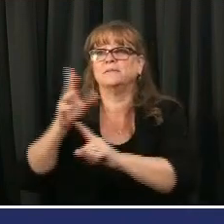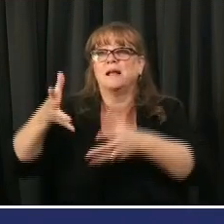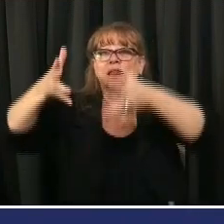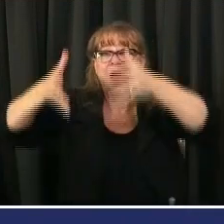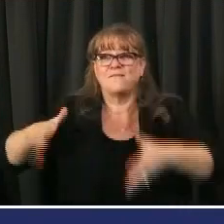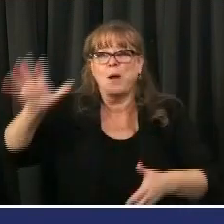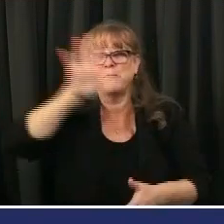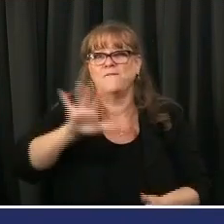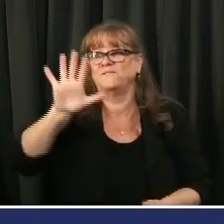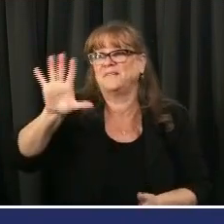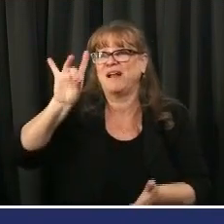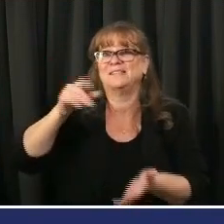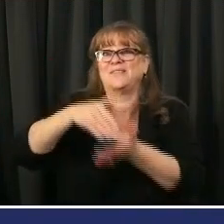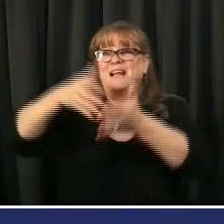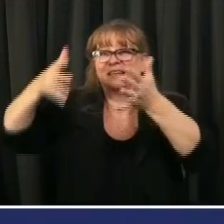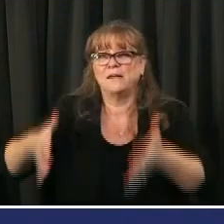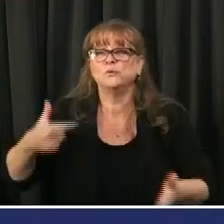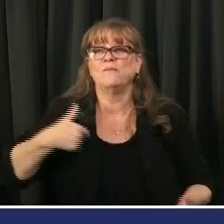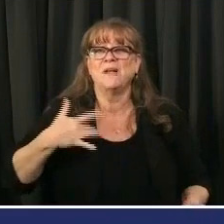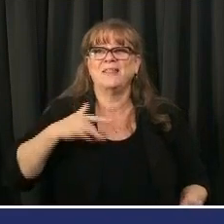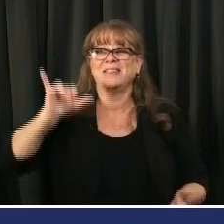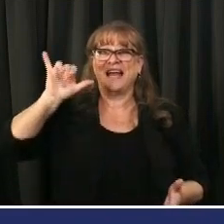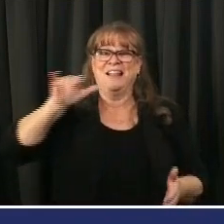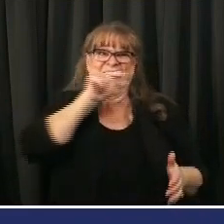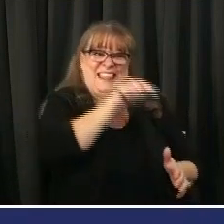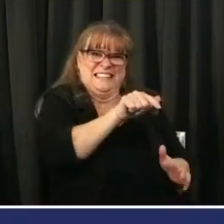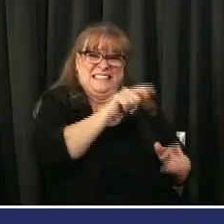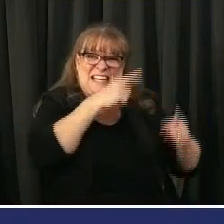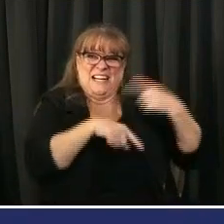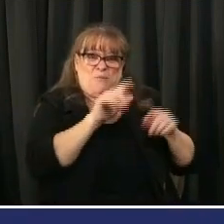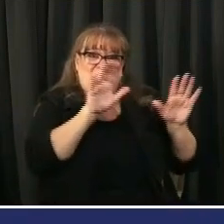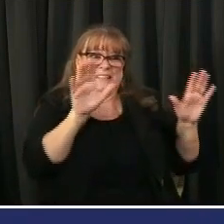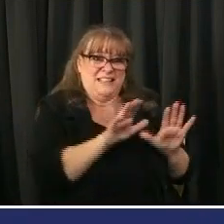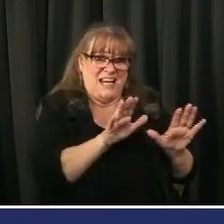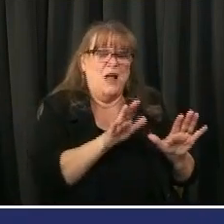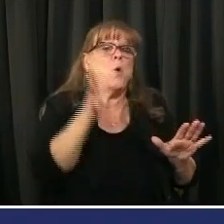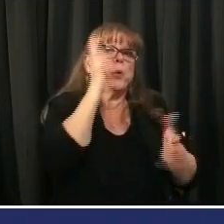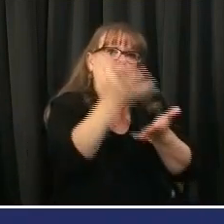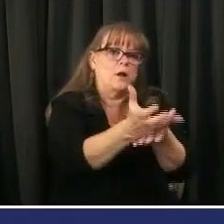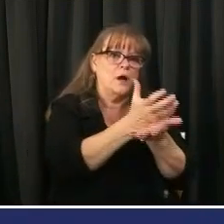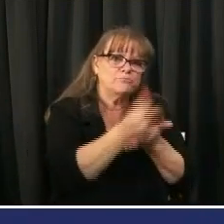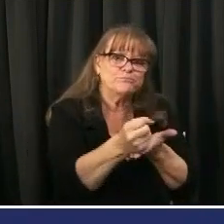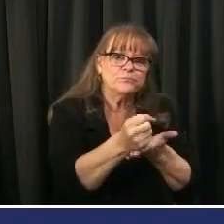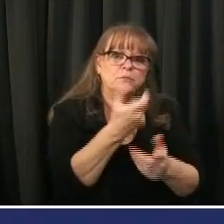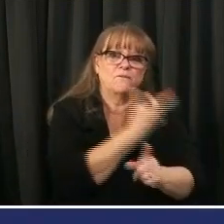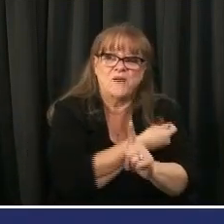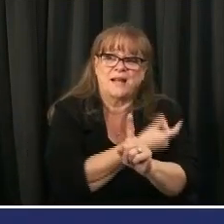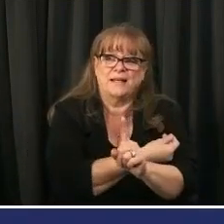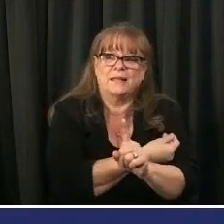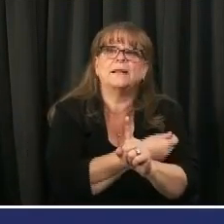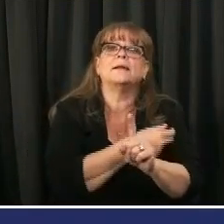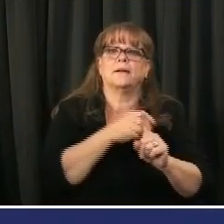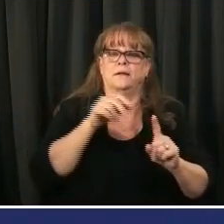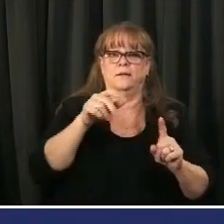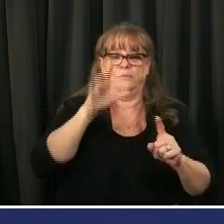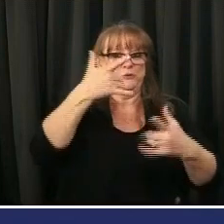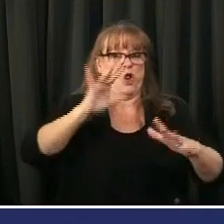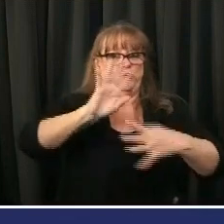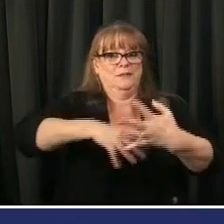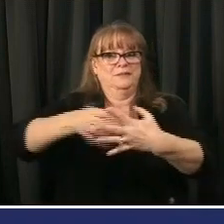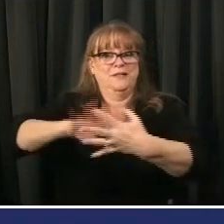used by Sunday by the time we get the next doses. There's a lot of clinics scheduled this weekend. The remainder of them almost all going to 70 and up. Again, there's a